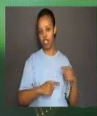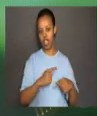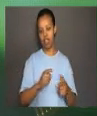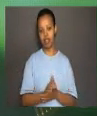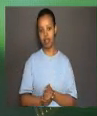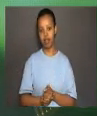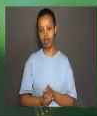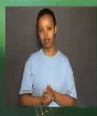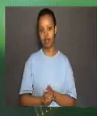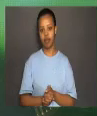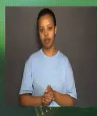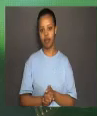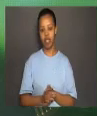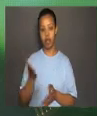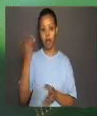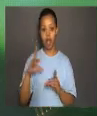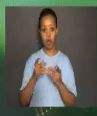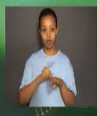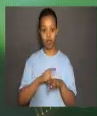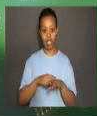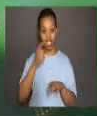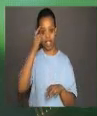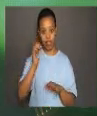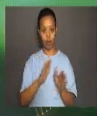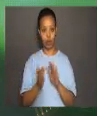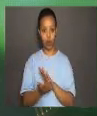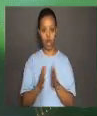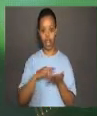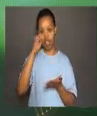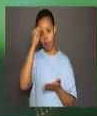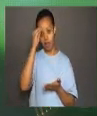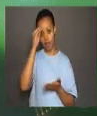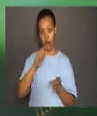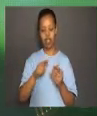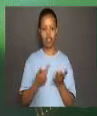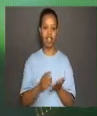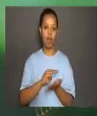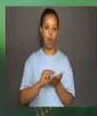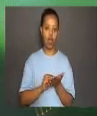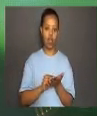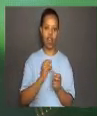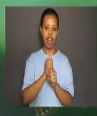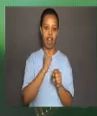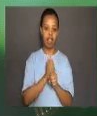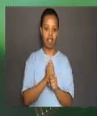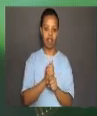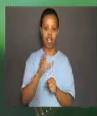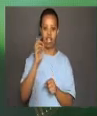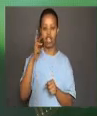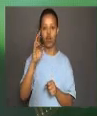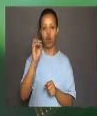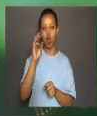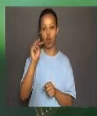genetics. In the last lesson, we learned about the molecular structure of